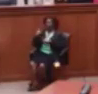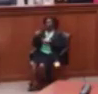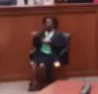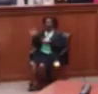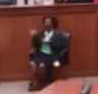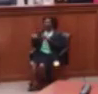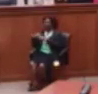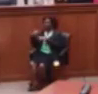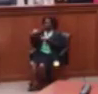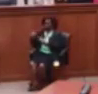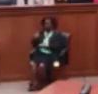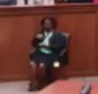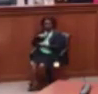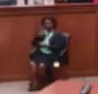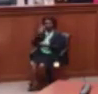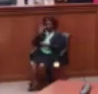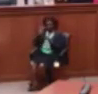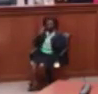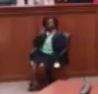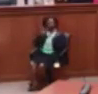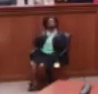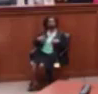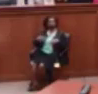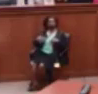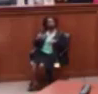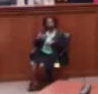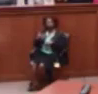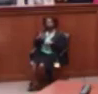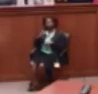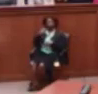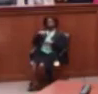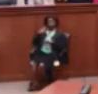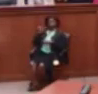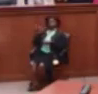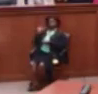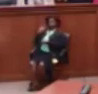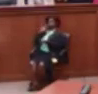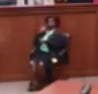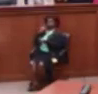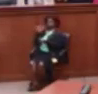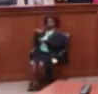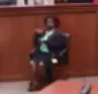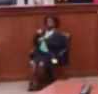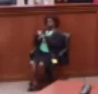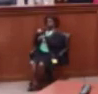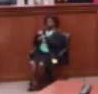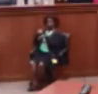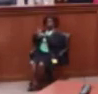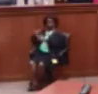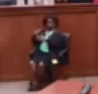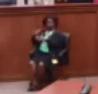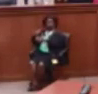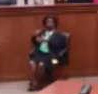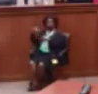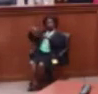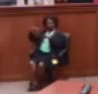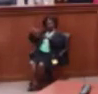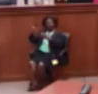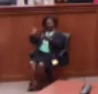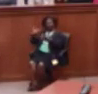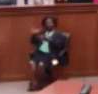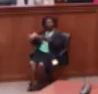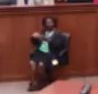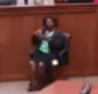years in terms of, as you heard in testimony earlier from the counselor who shared, the excitement from a student